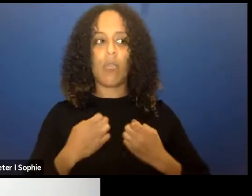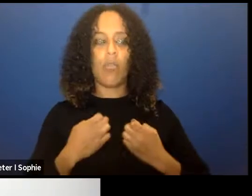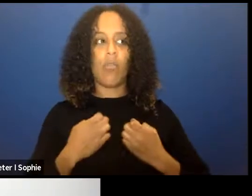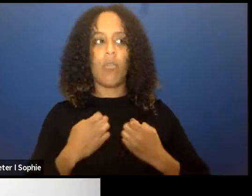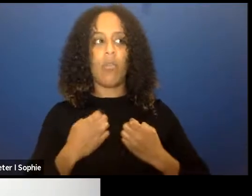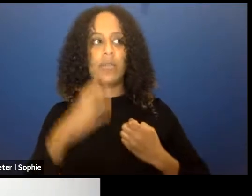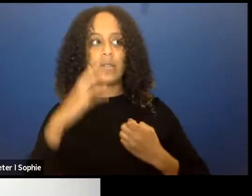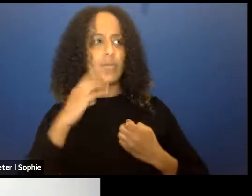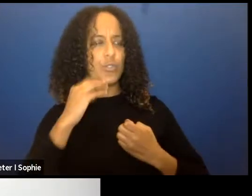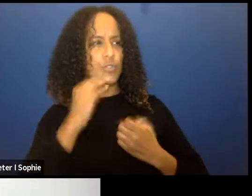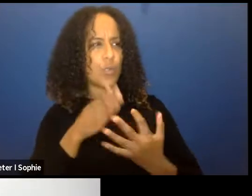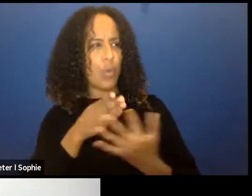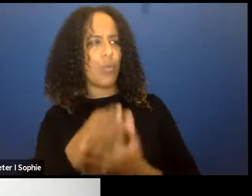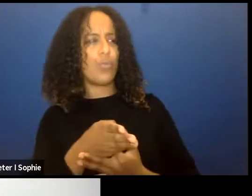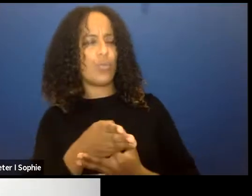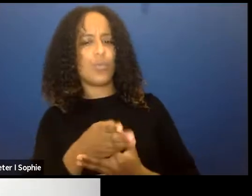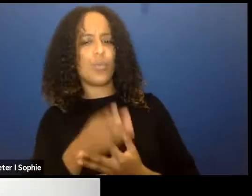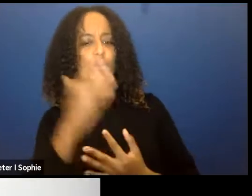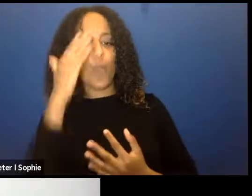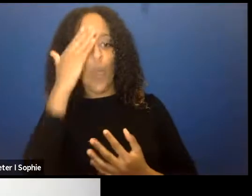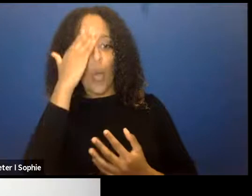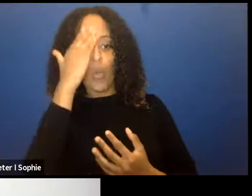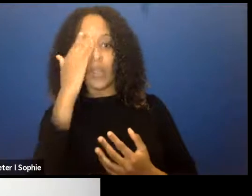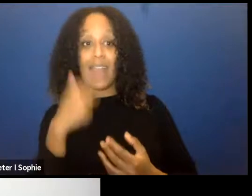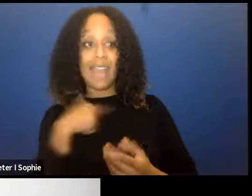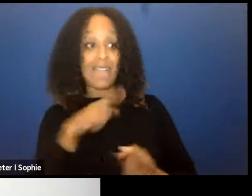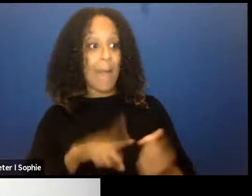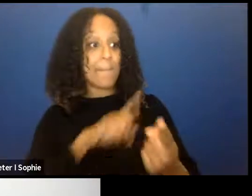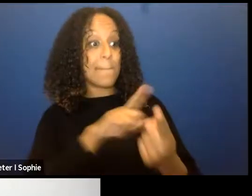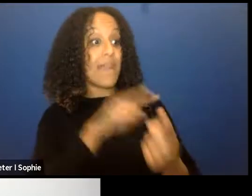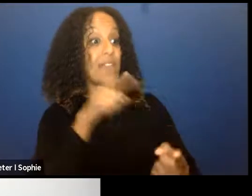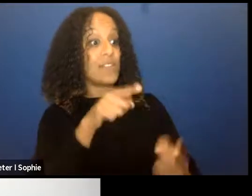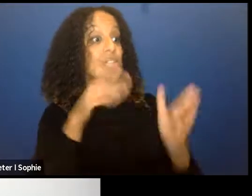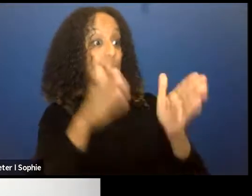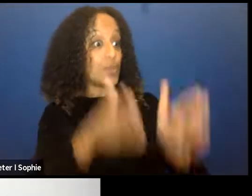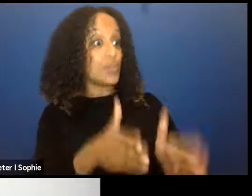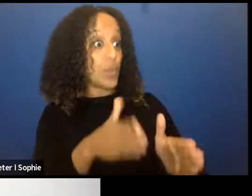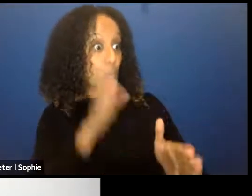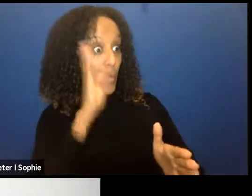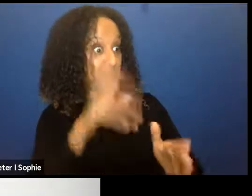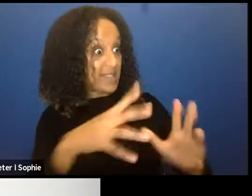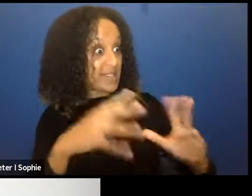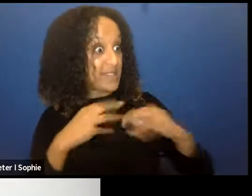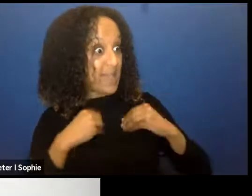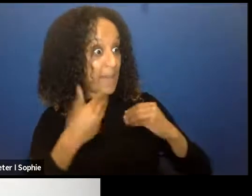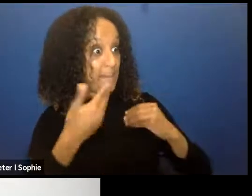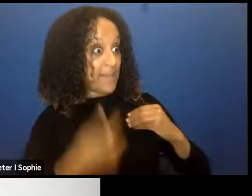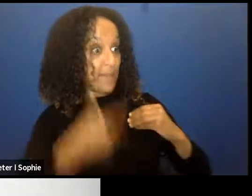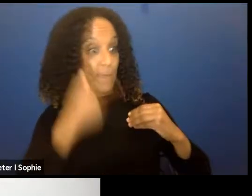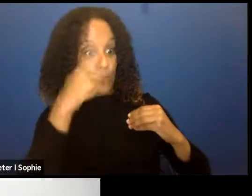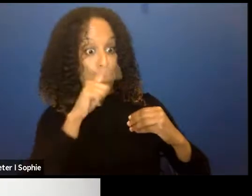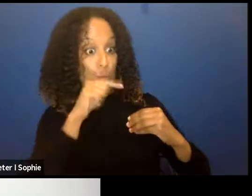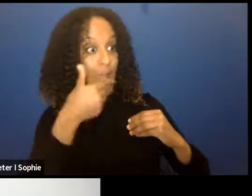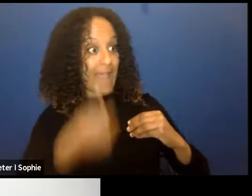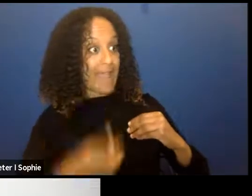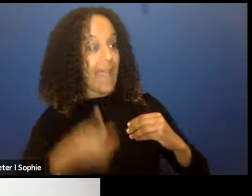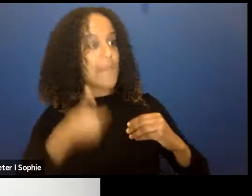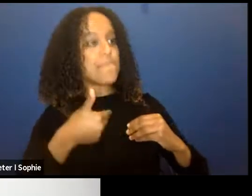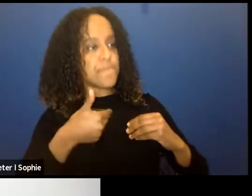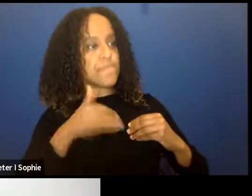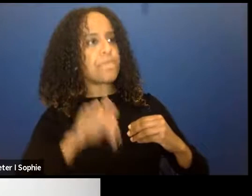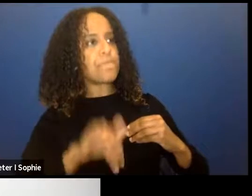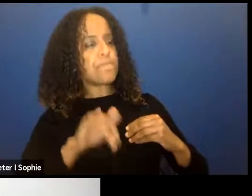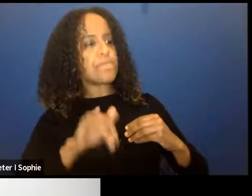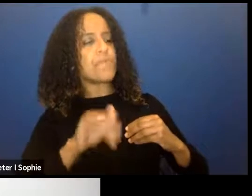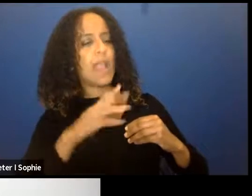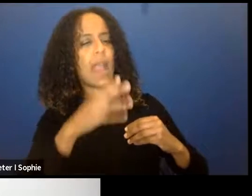experience that you go through, knowing like if I met this person, would he accept me for who I am? And just to